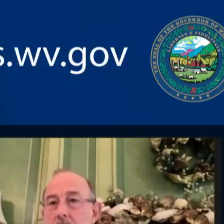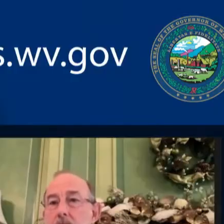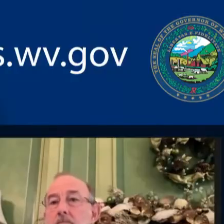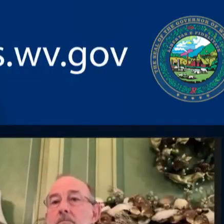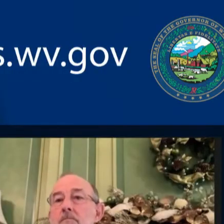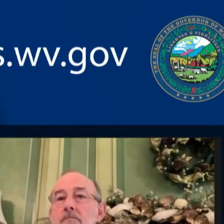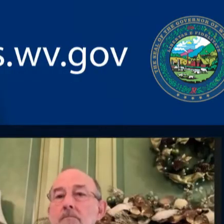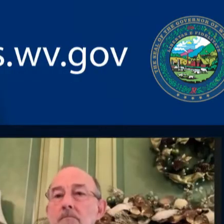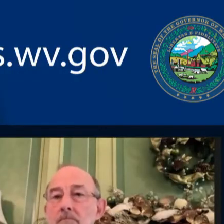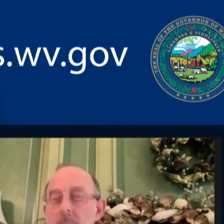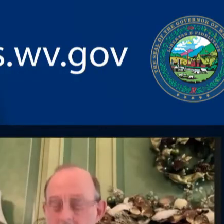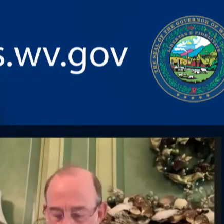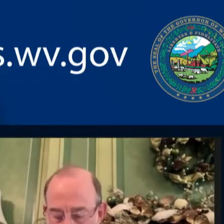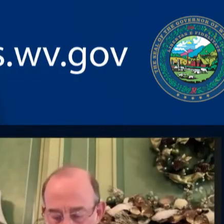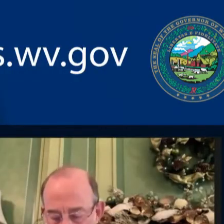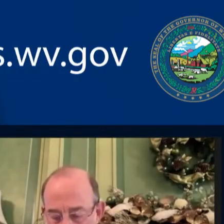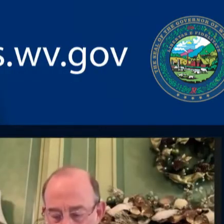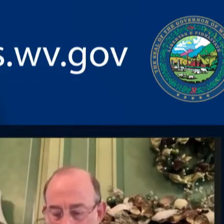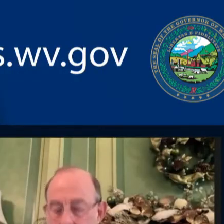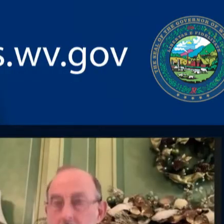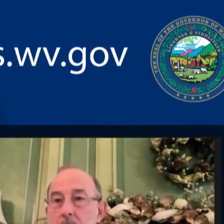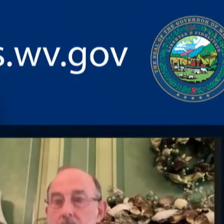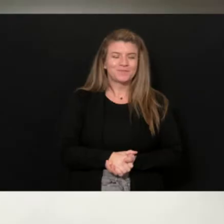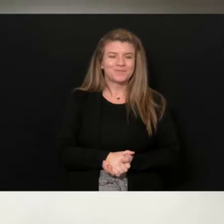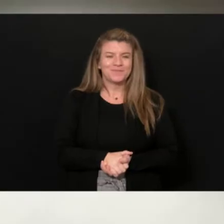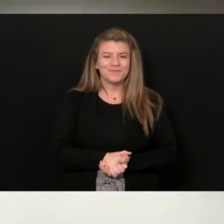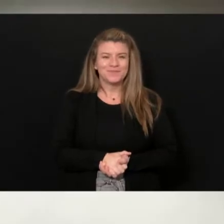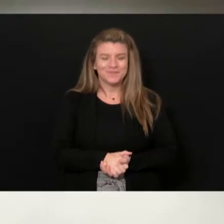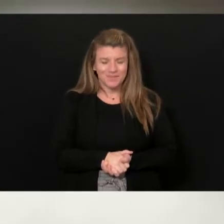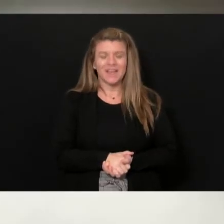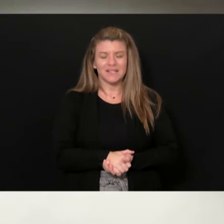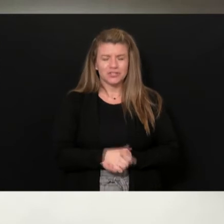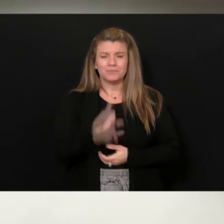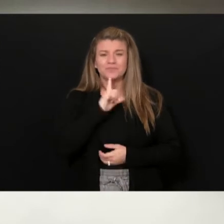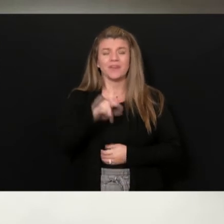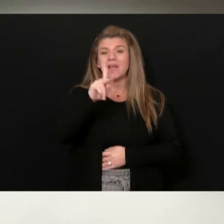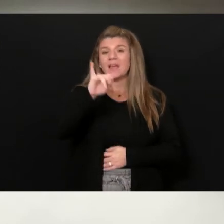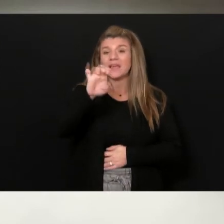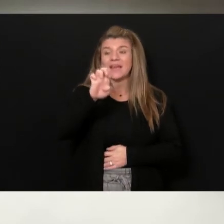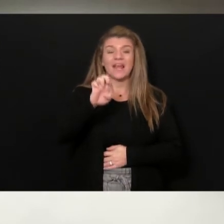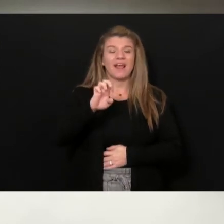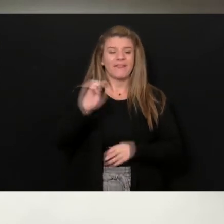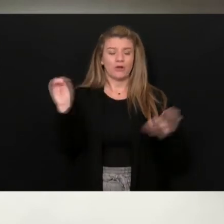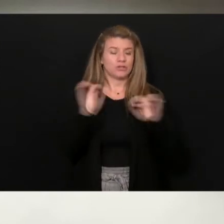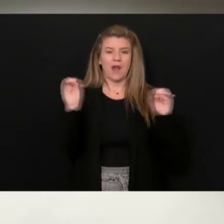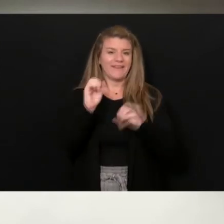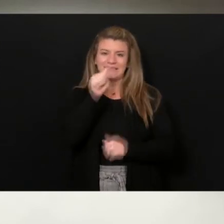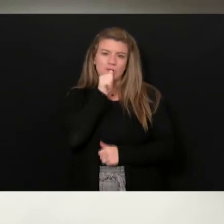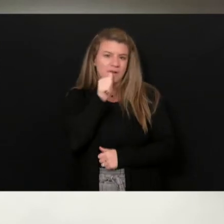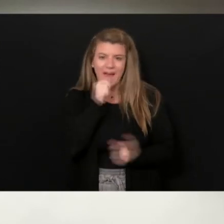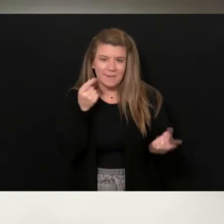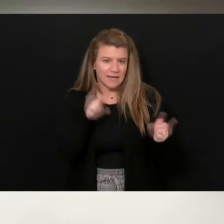more, transparency on that. Yes, sir, Governor. So, Kenny, there's nothing secretive. So we're not trying to